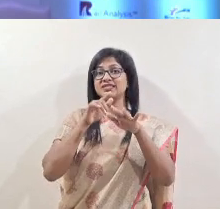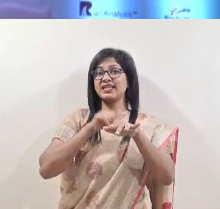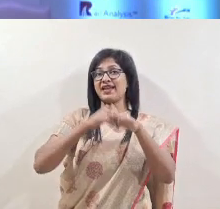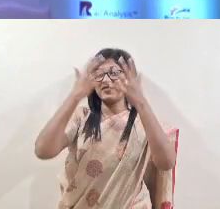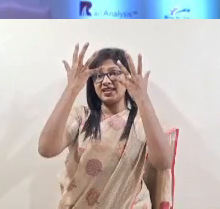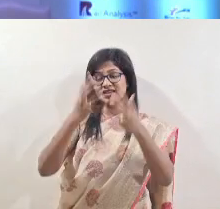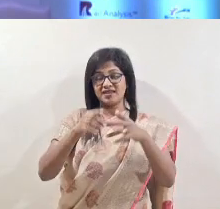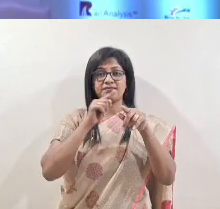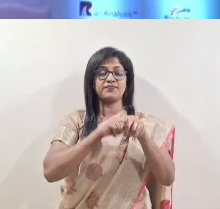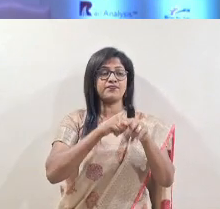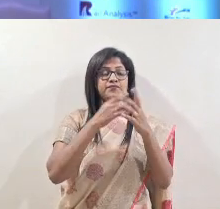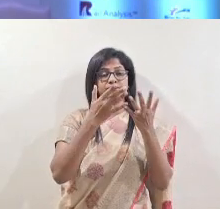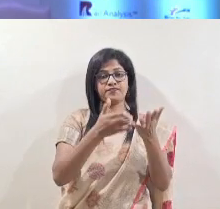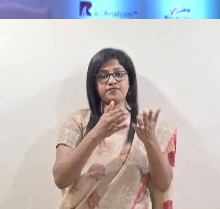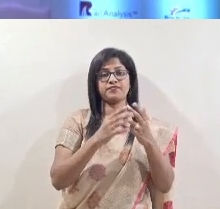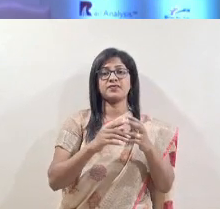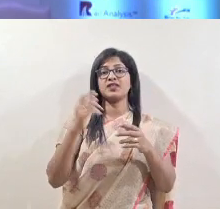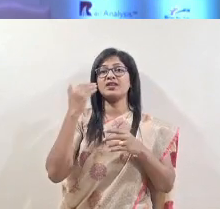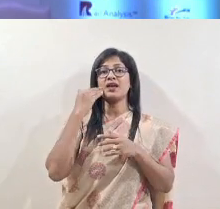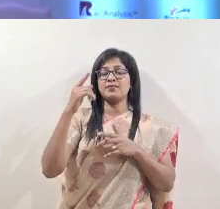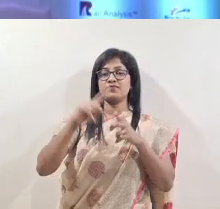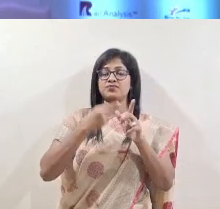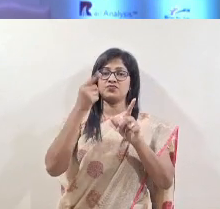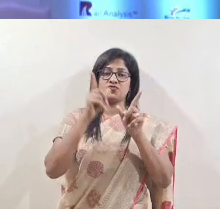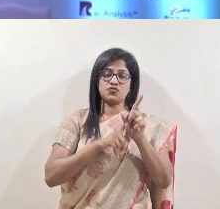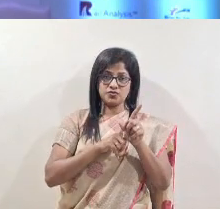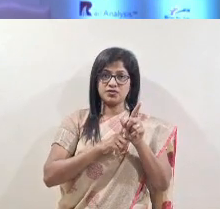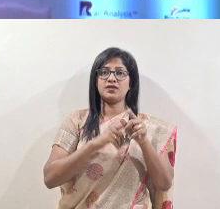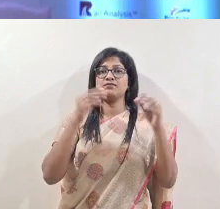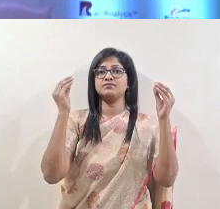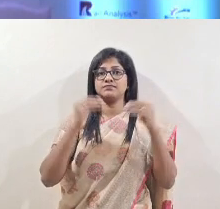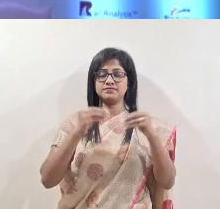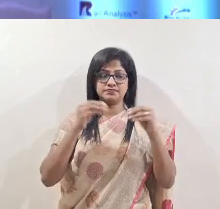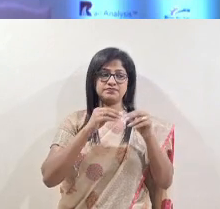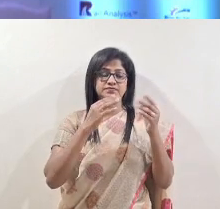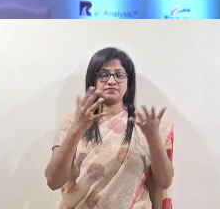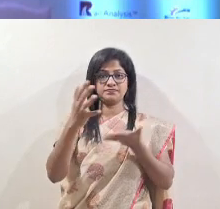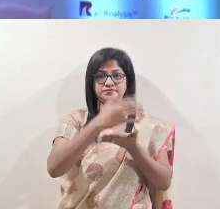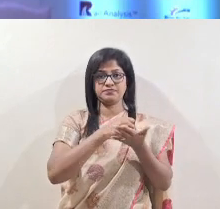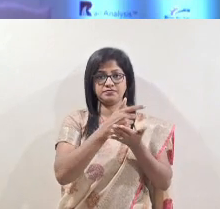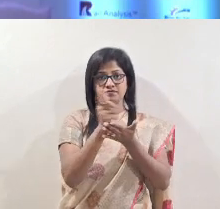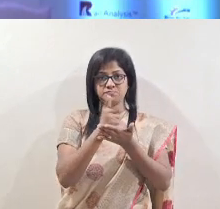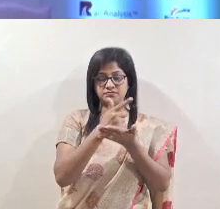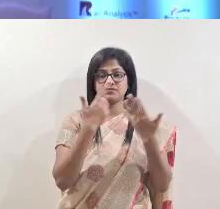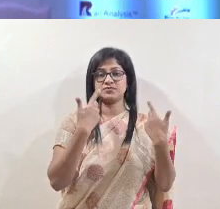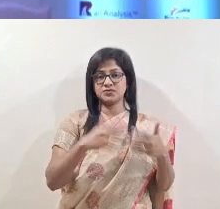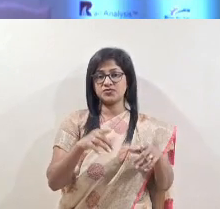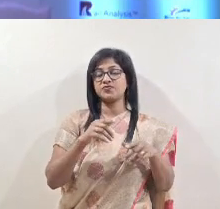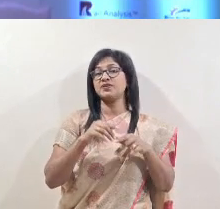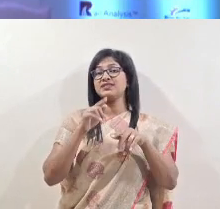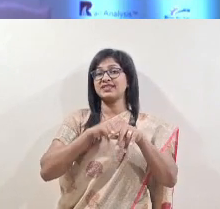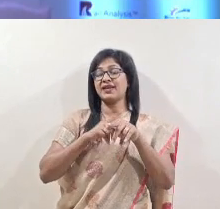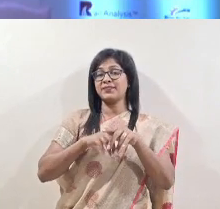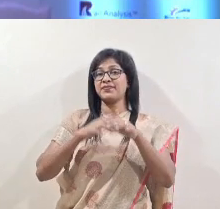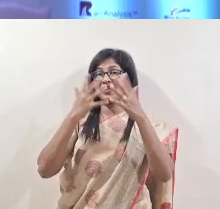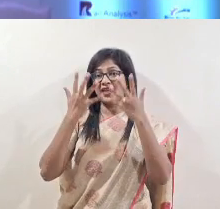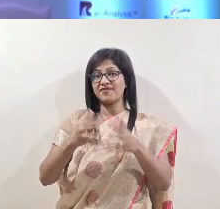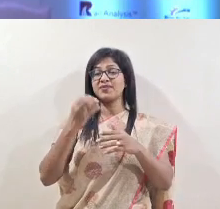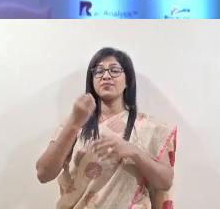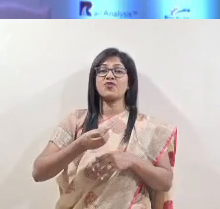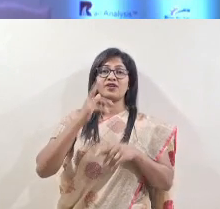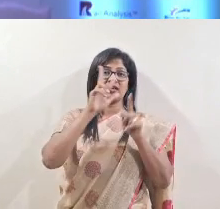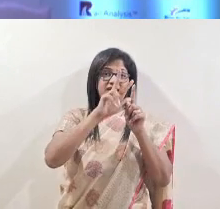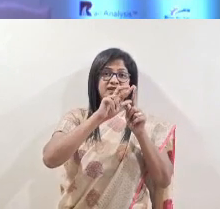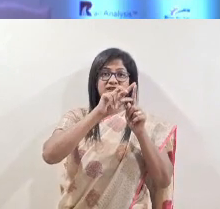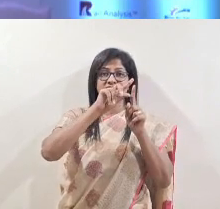was conducted in the month of July. And during peak hours means in the morning 8 to 10